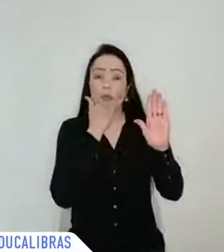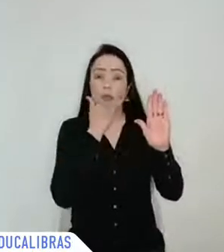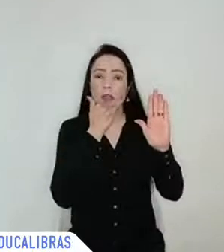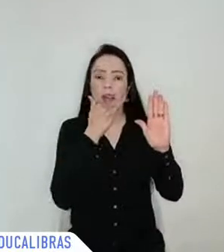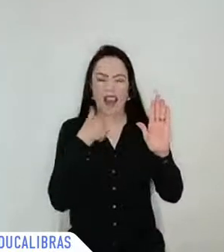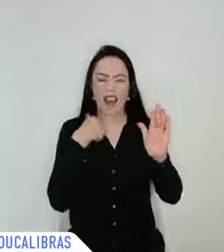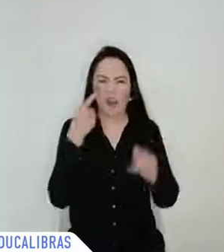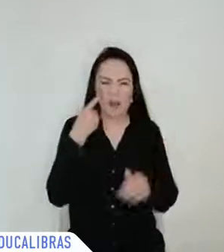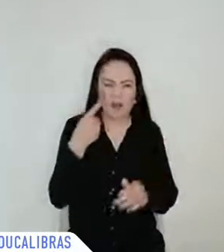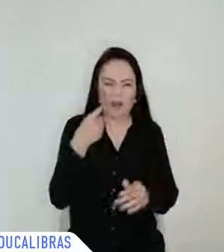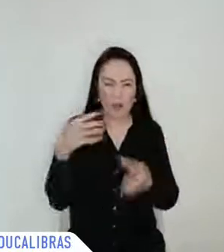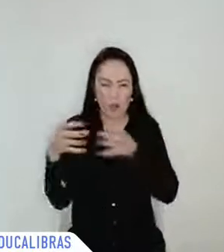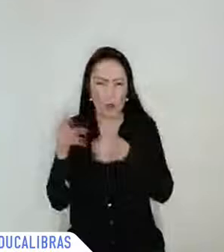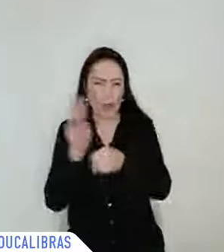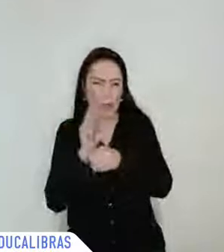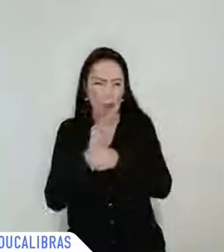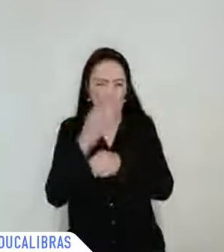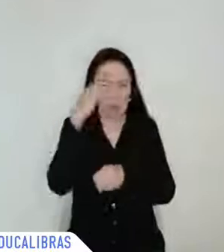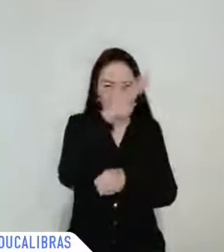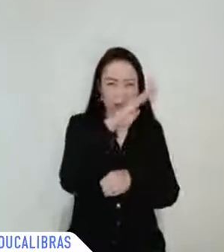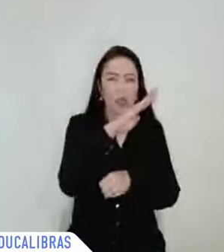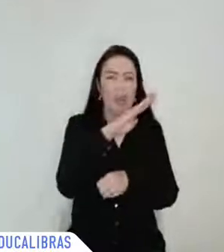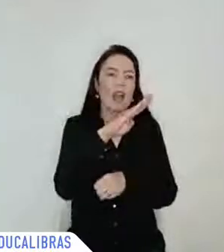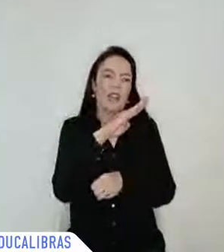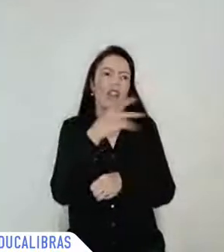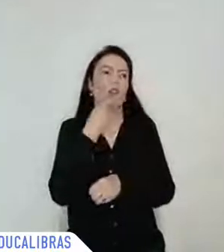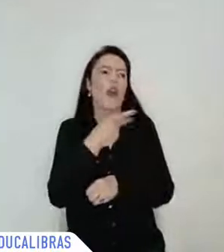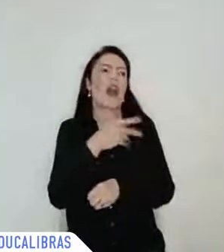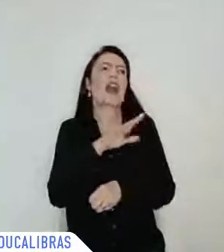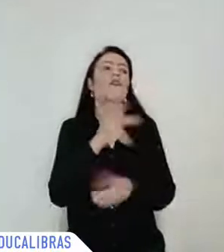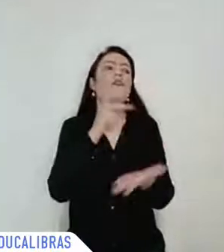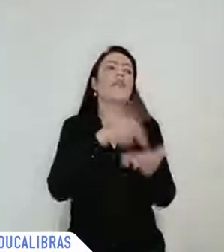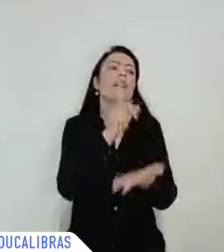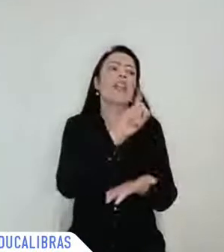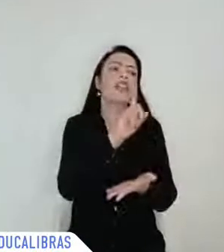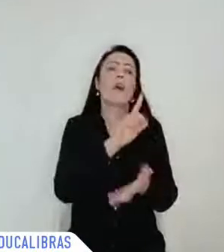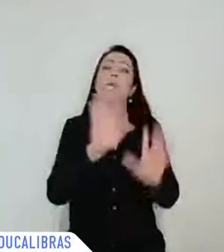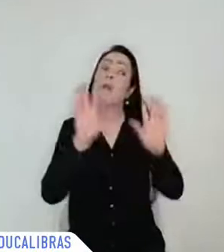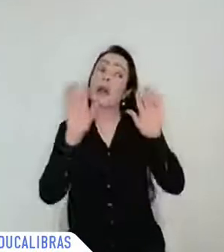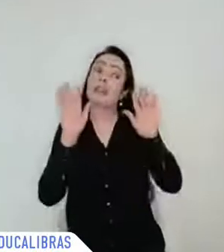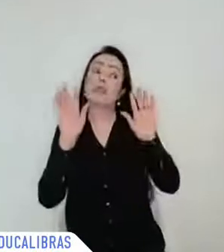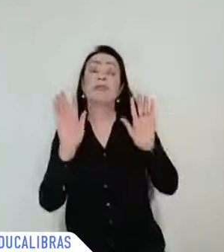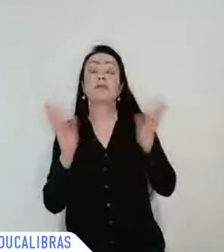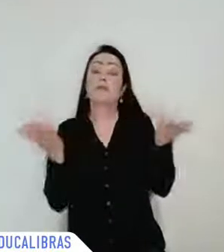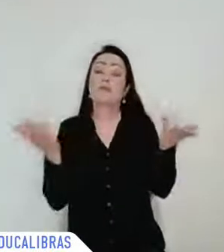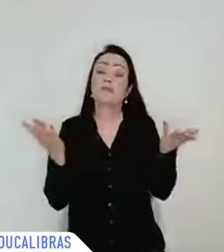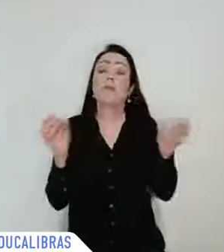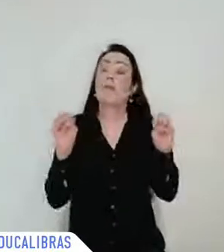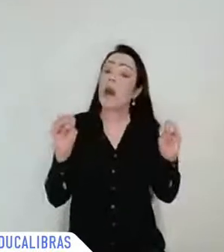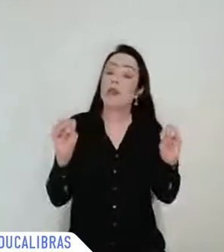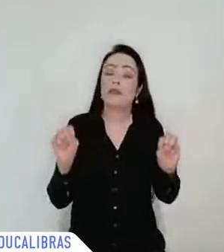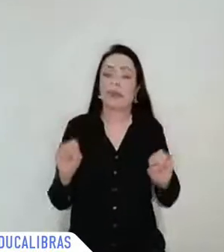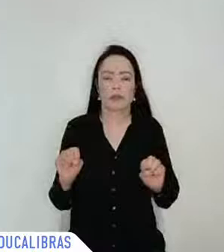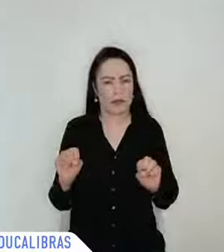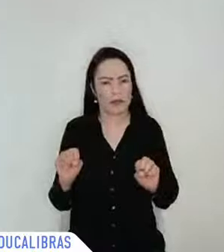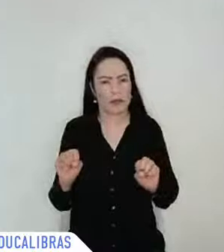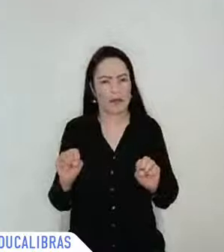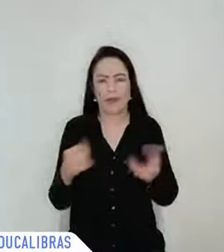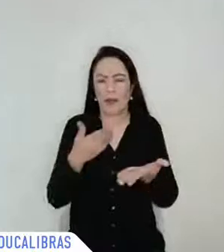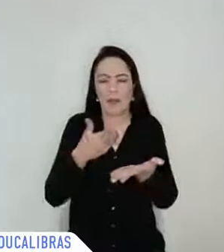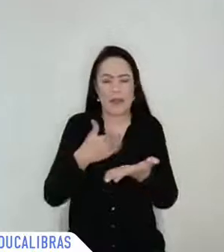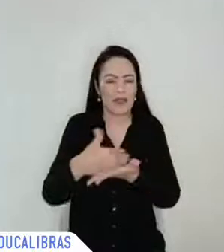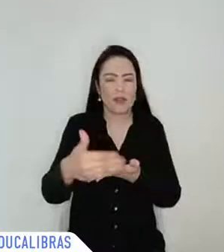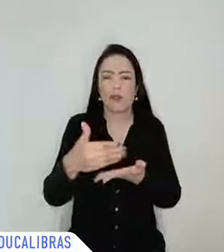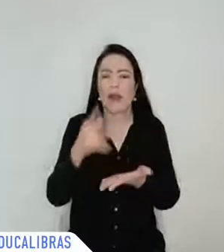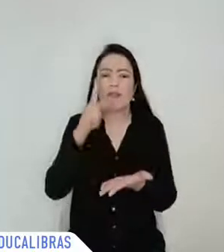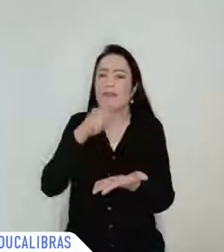apologized. And from a Bolsonarian group, they commented, well, Freixo, it was not truth,